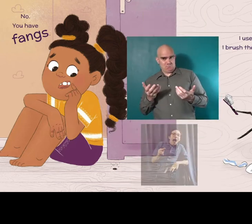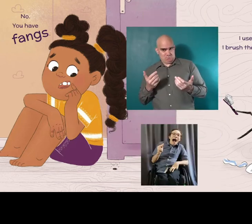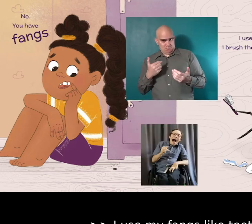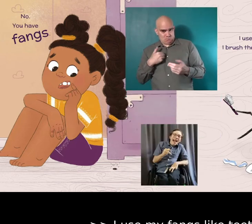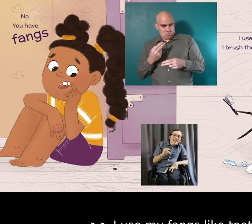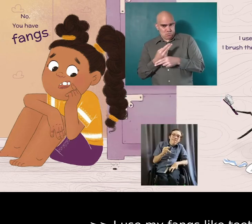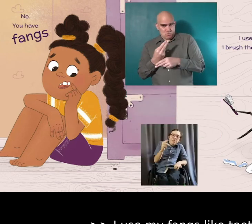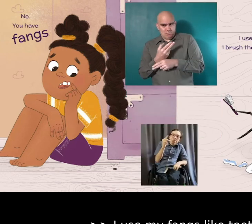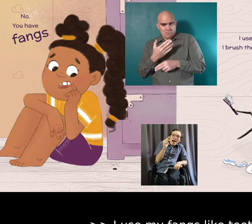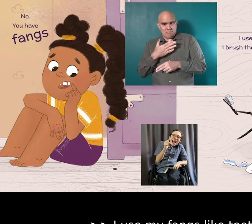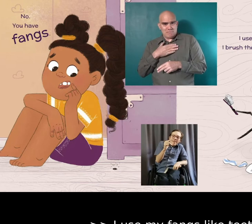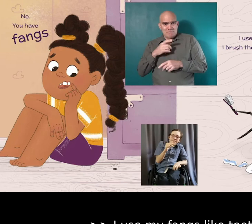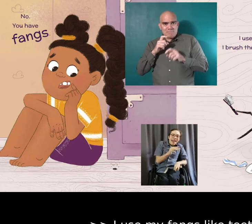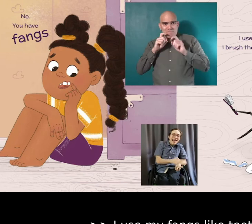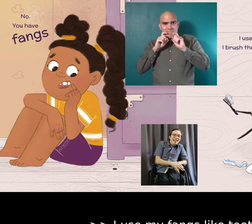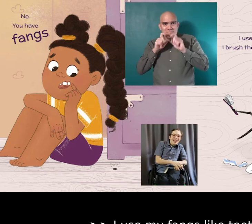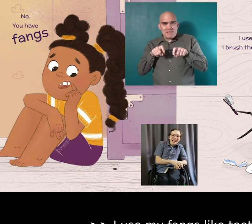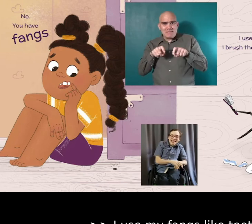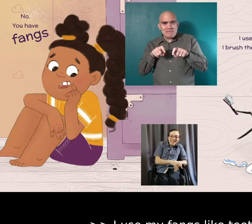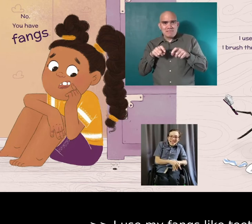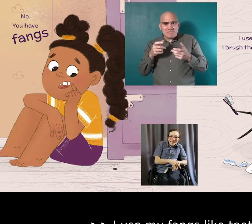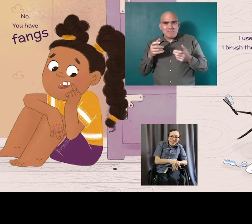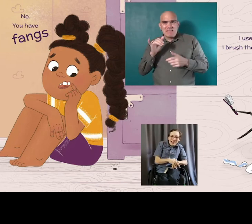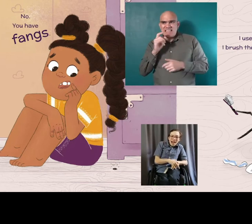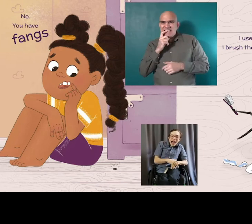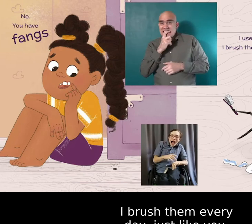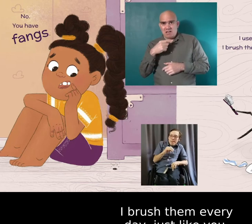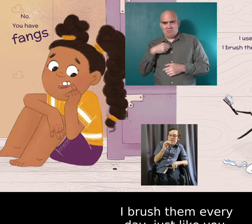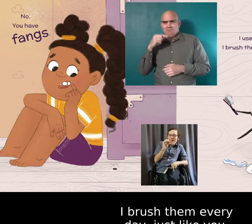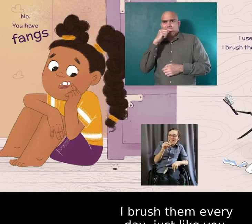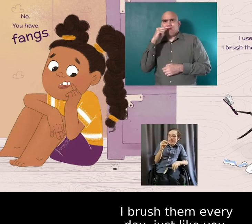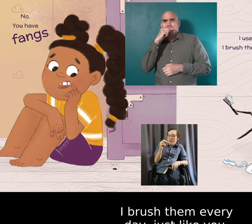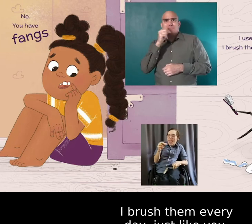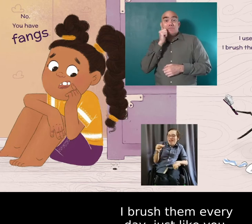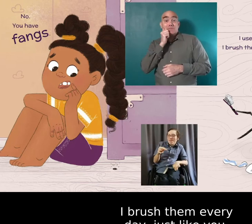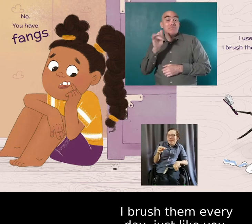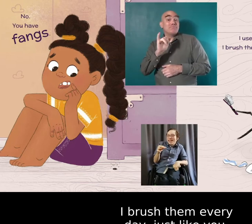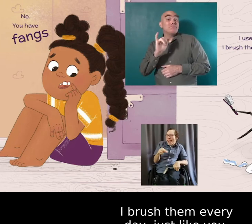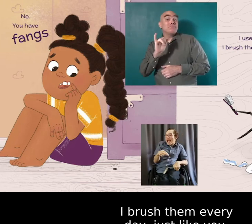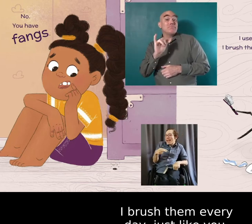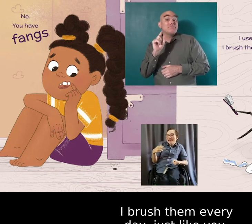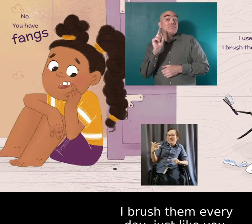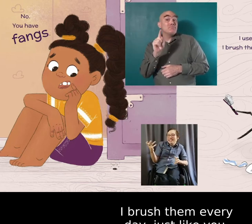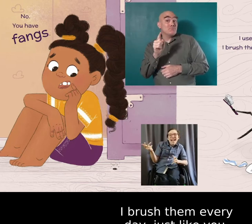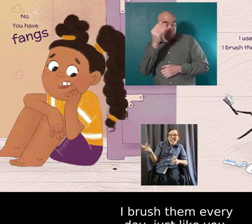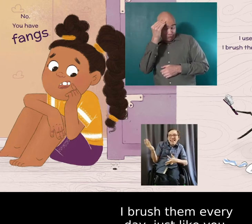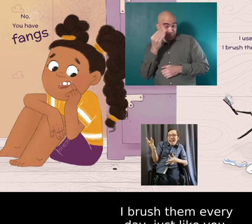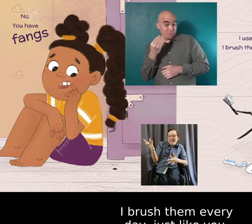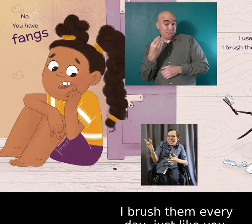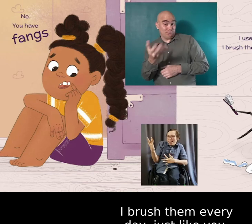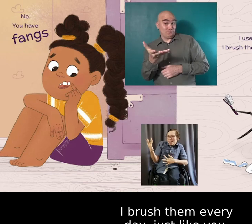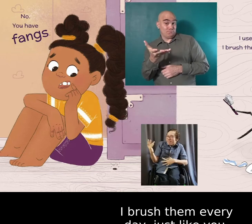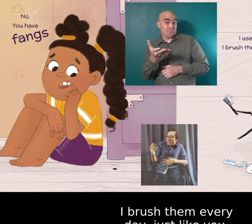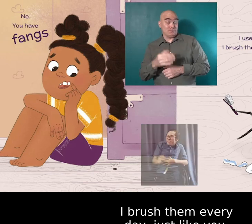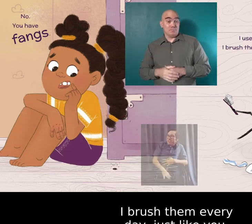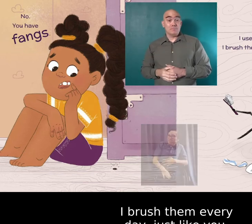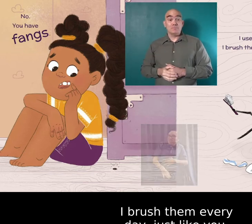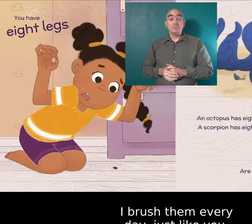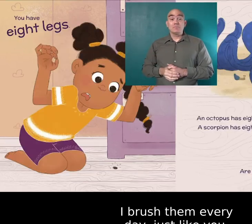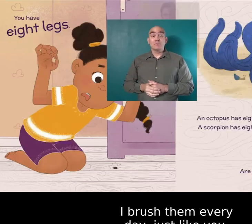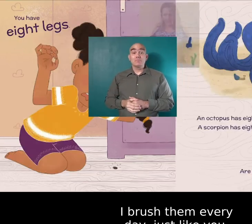I use my fangs like teeth. I brush them every day, just like you.